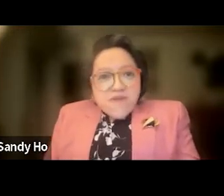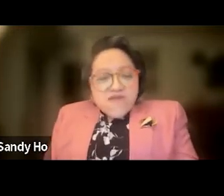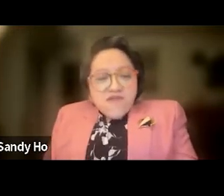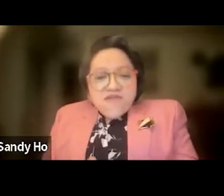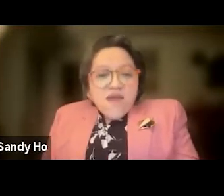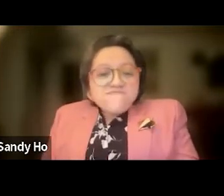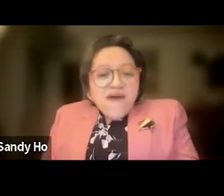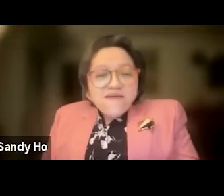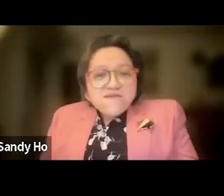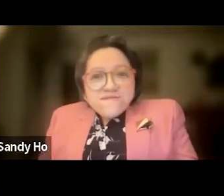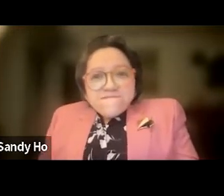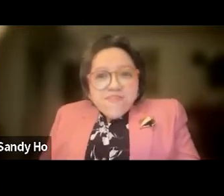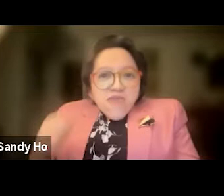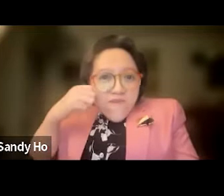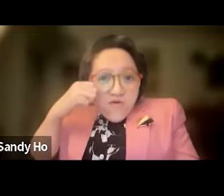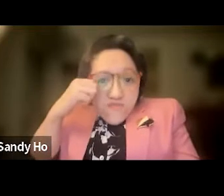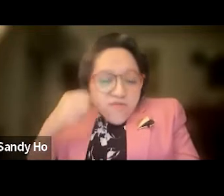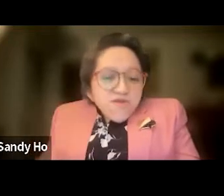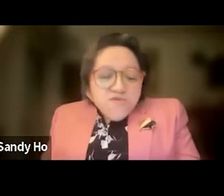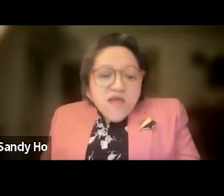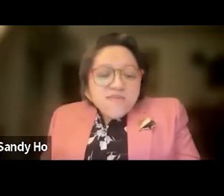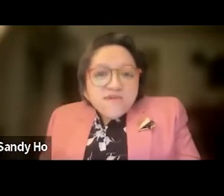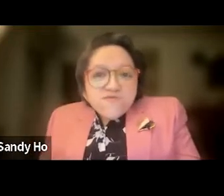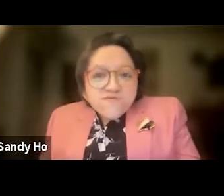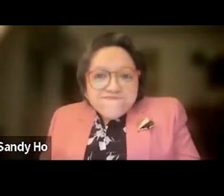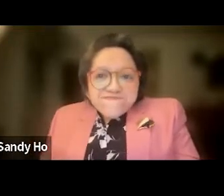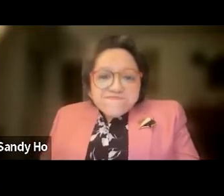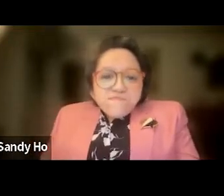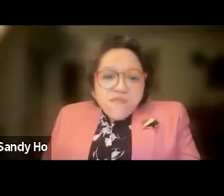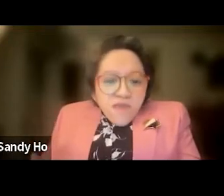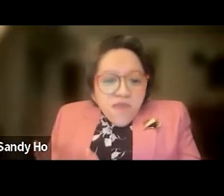blue baby carrier on his back, and my older brother who is non-disabled.